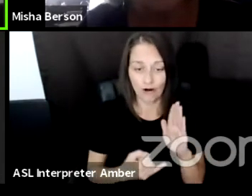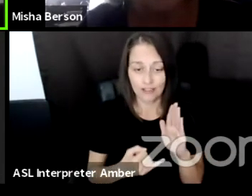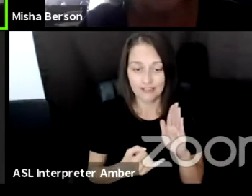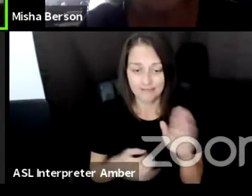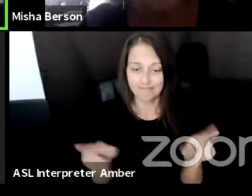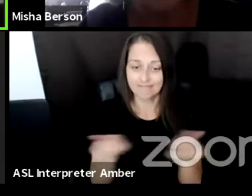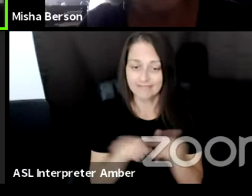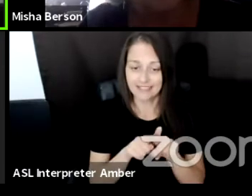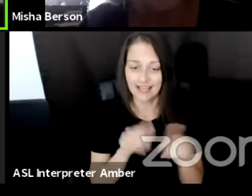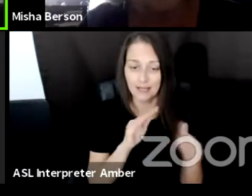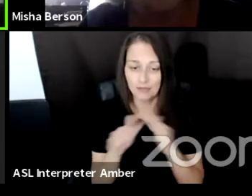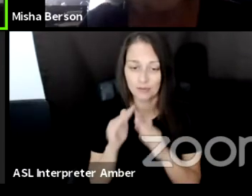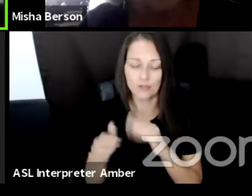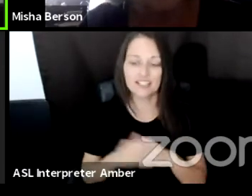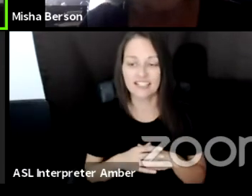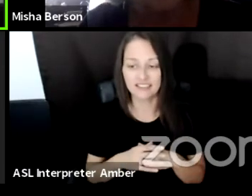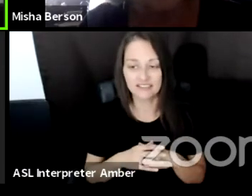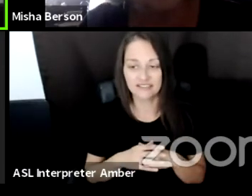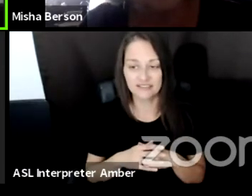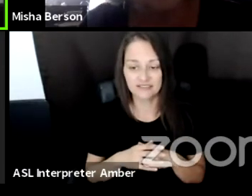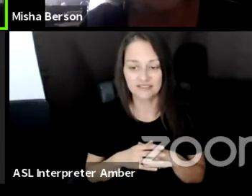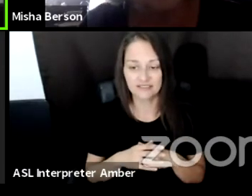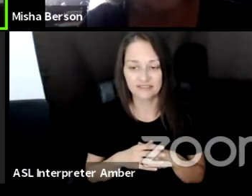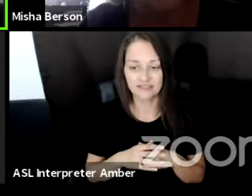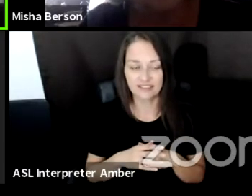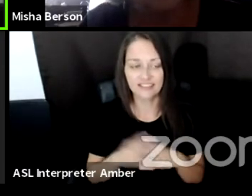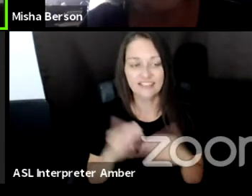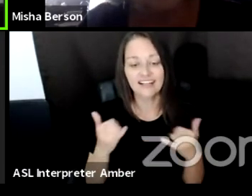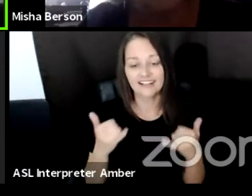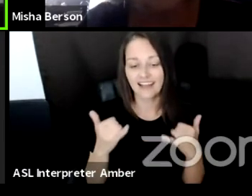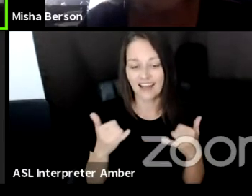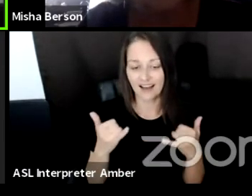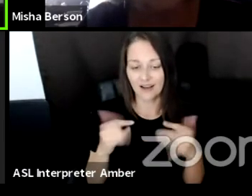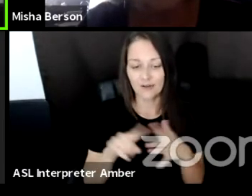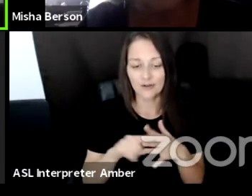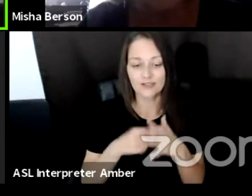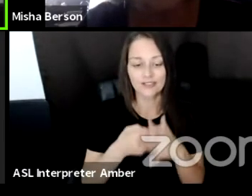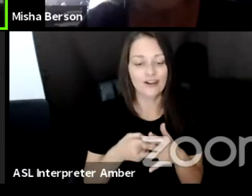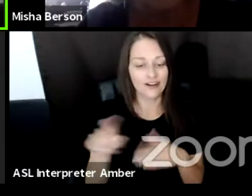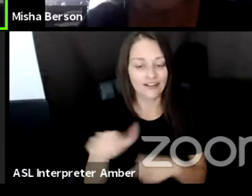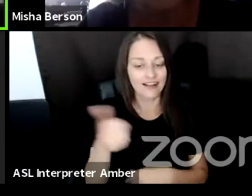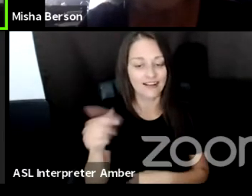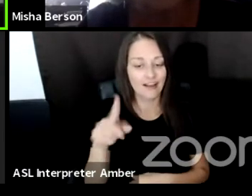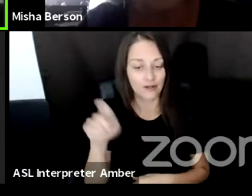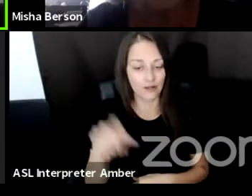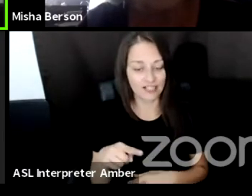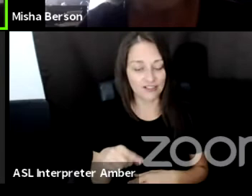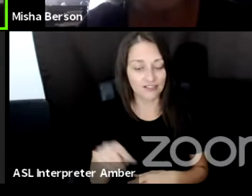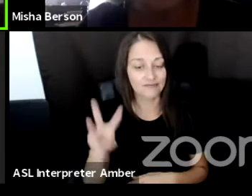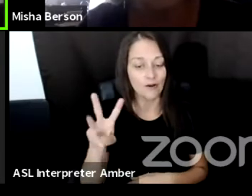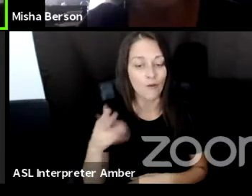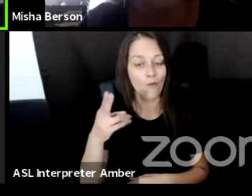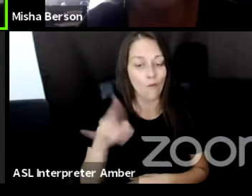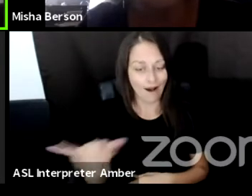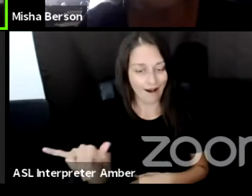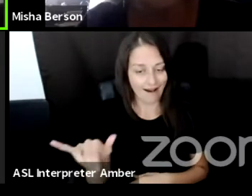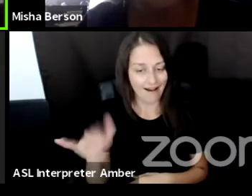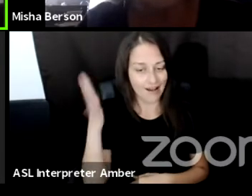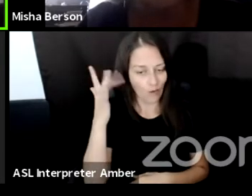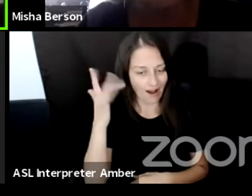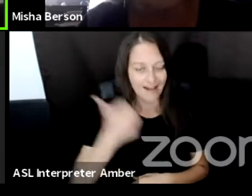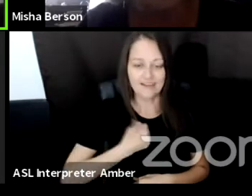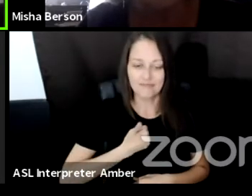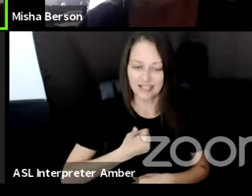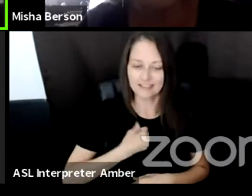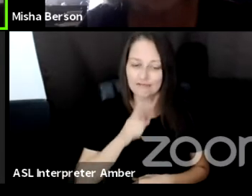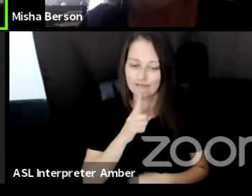just key off something that Misha mentioned, the question why. That's something that I really like to dive into when